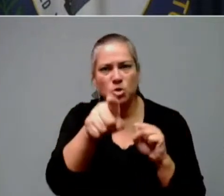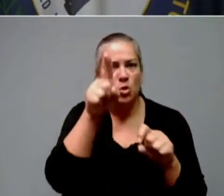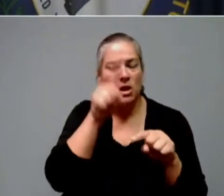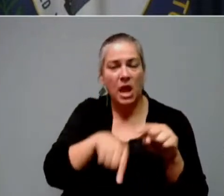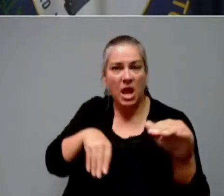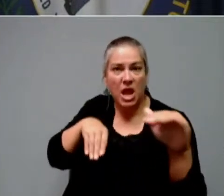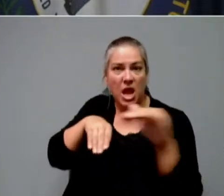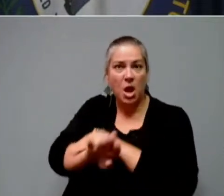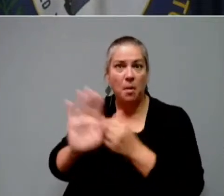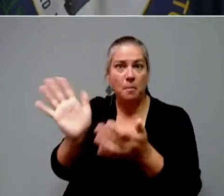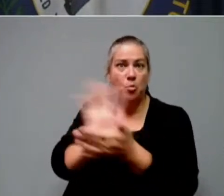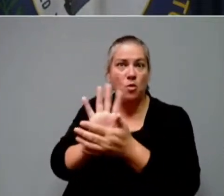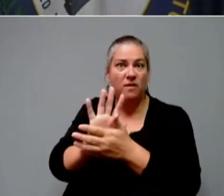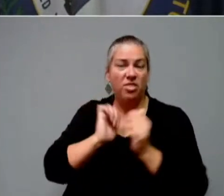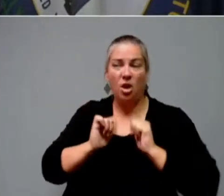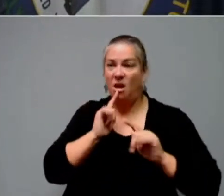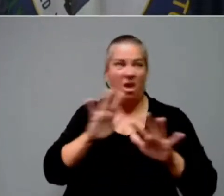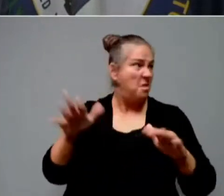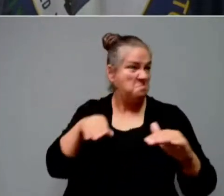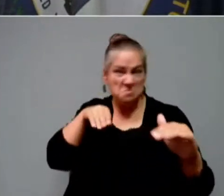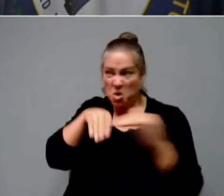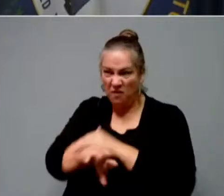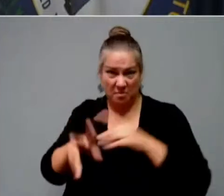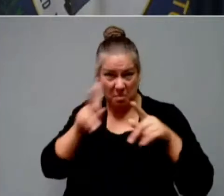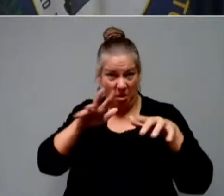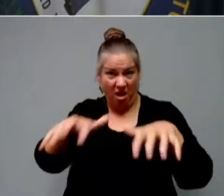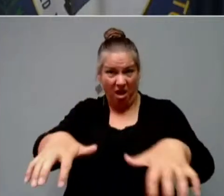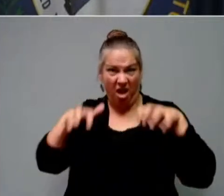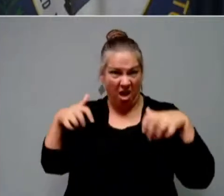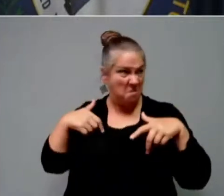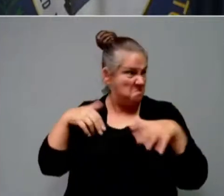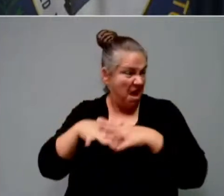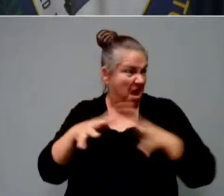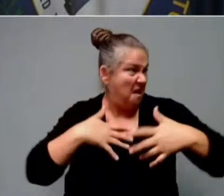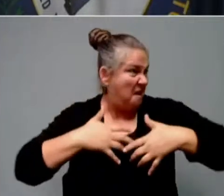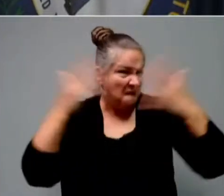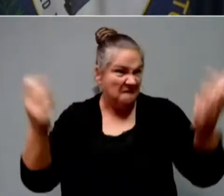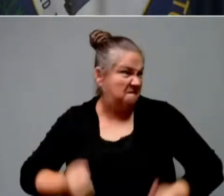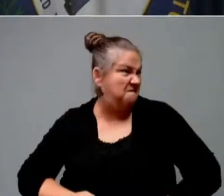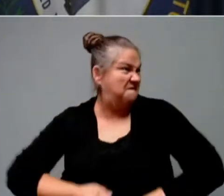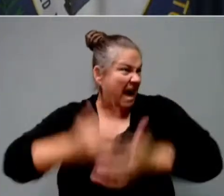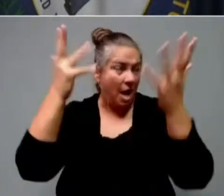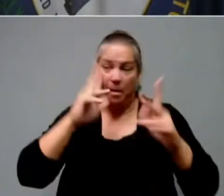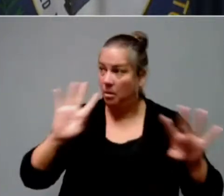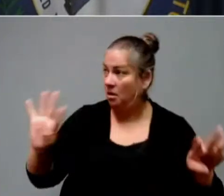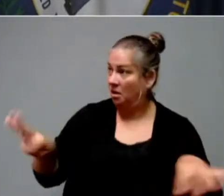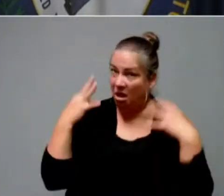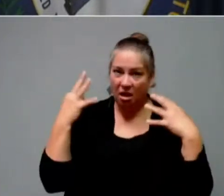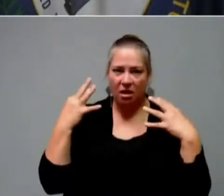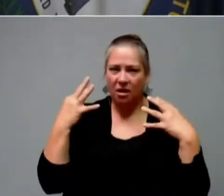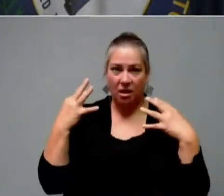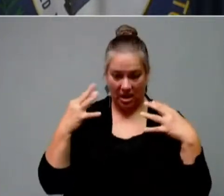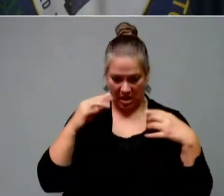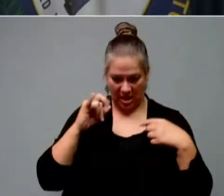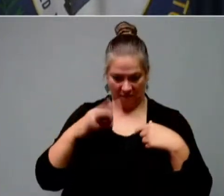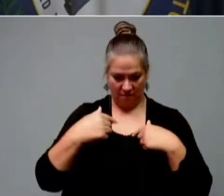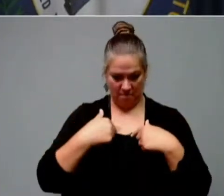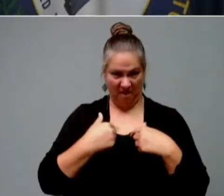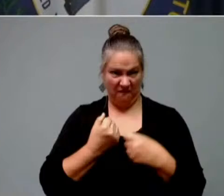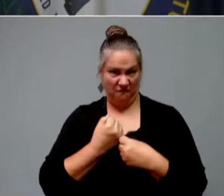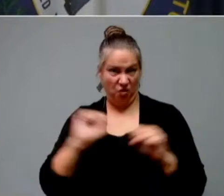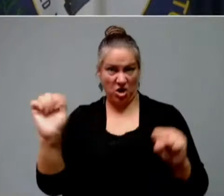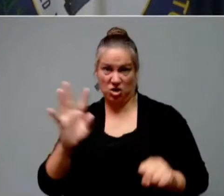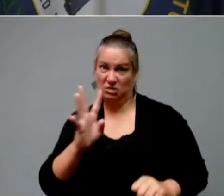yell fire. Your individual liberty ends when it harms other people. Your individual liberty to swing your